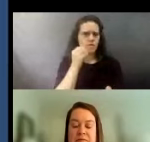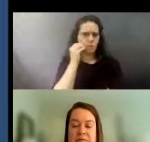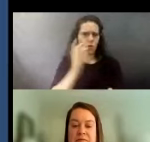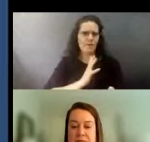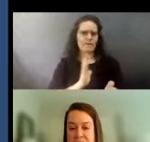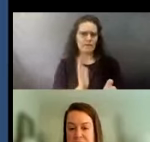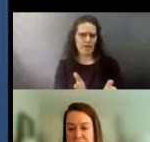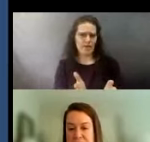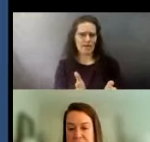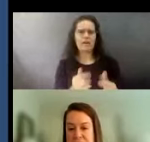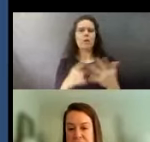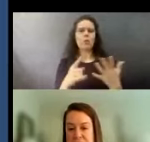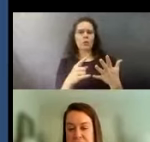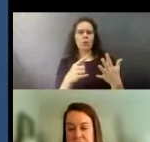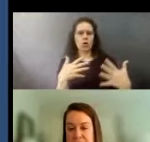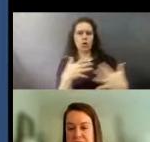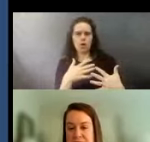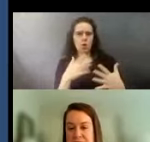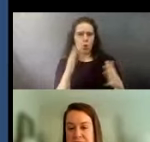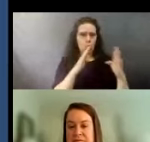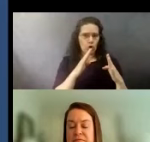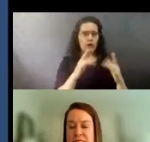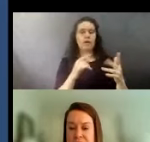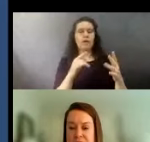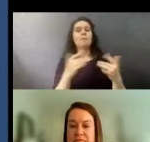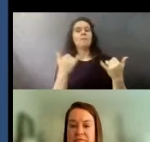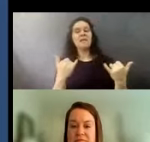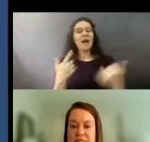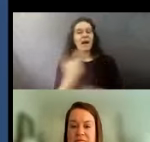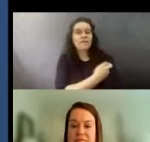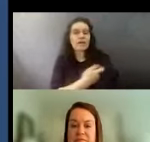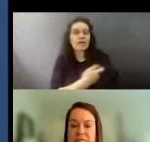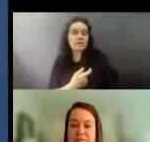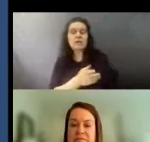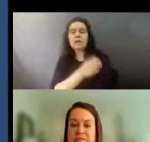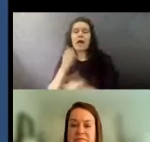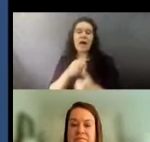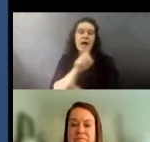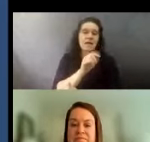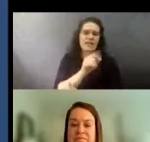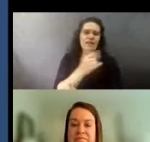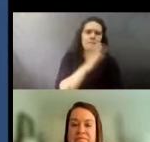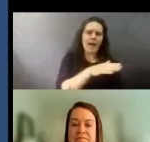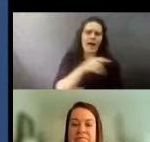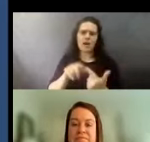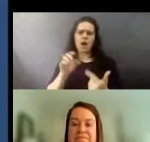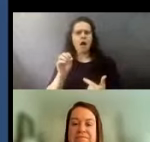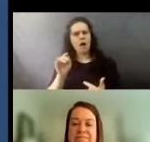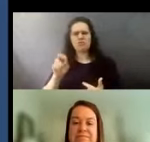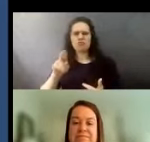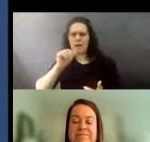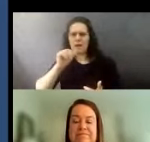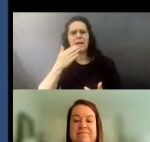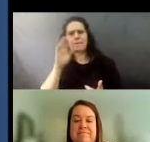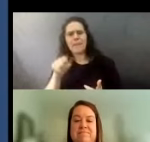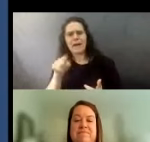dangerous. But now everyone's, people are vaccinated and Omicron's not that bad, so come on in. And I think that's